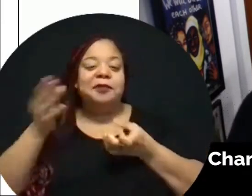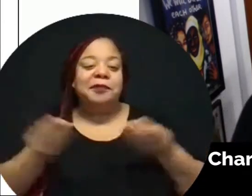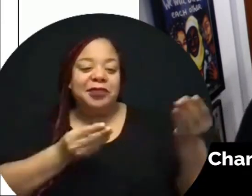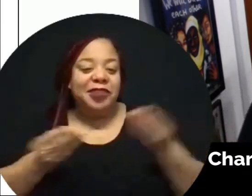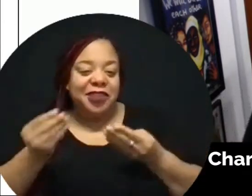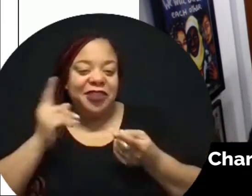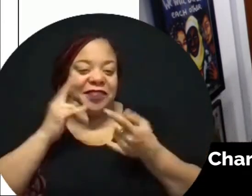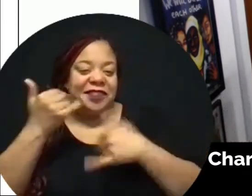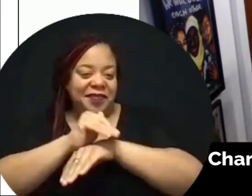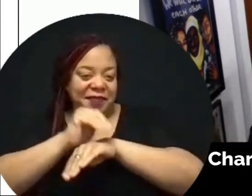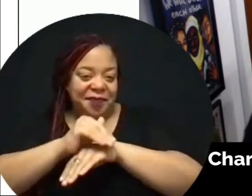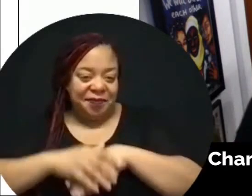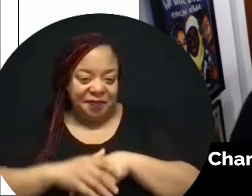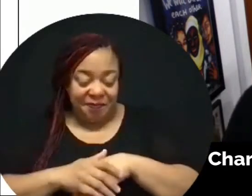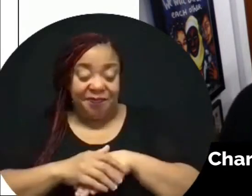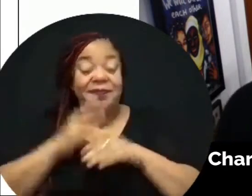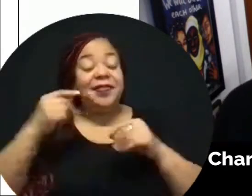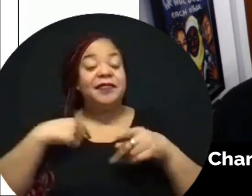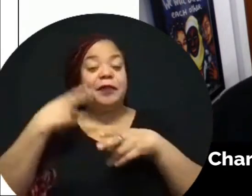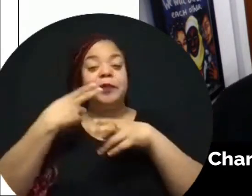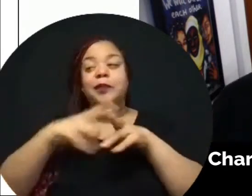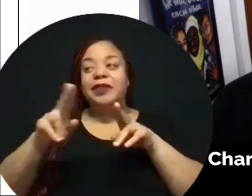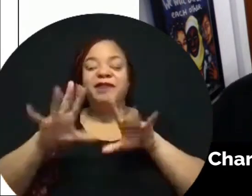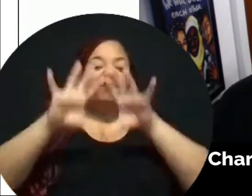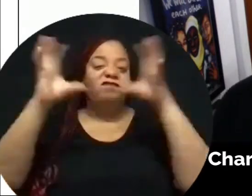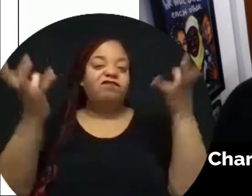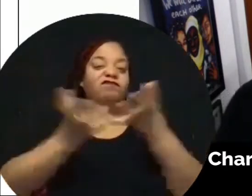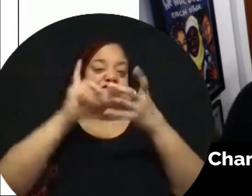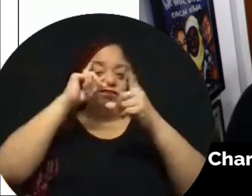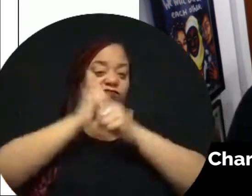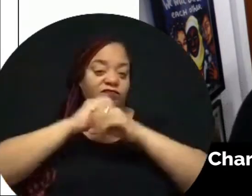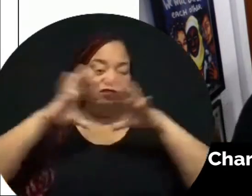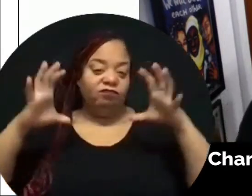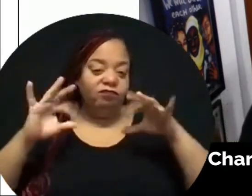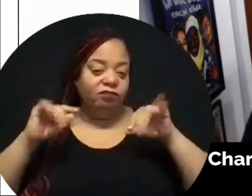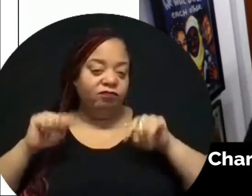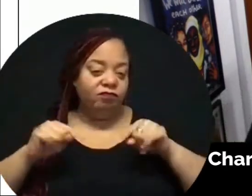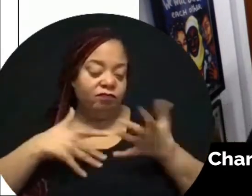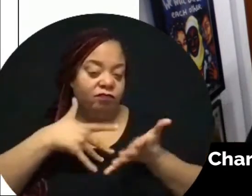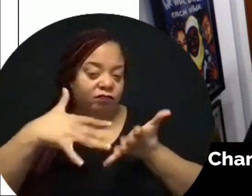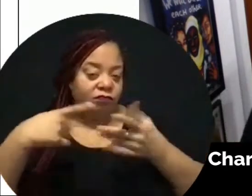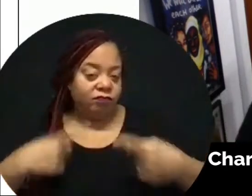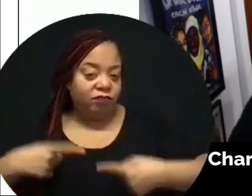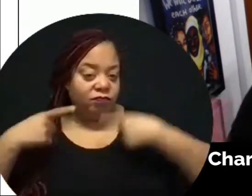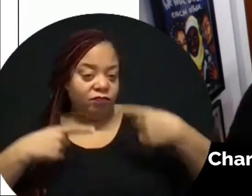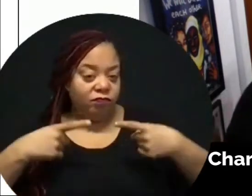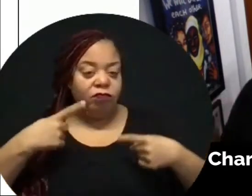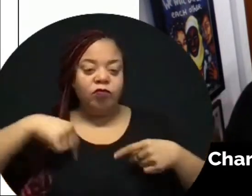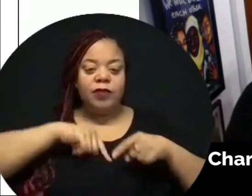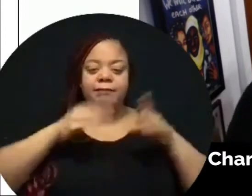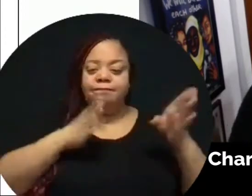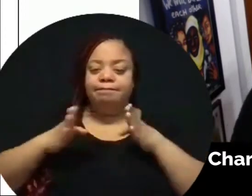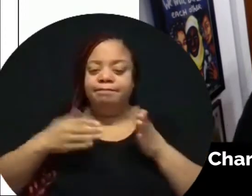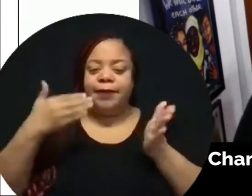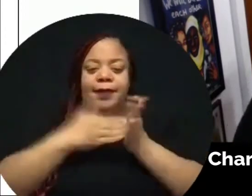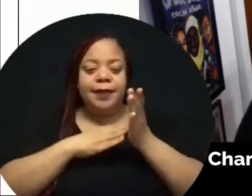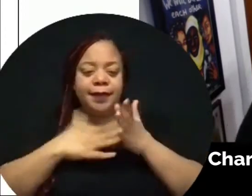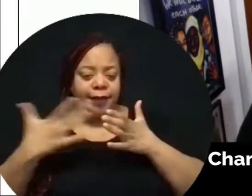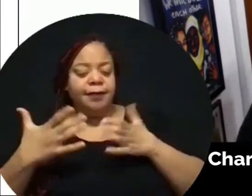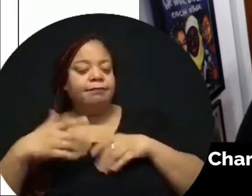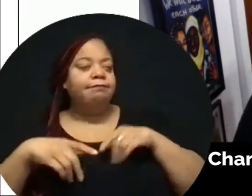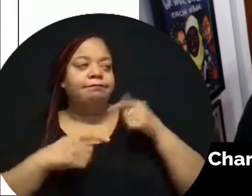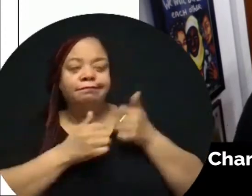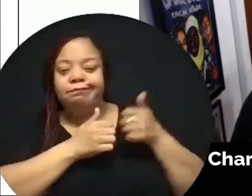and incarceration in Mississippi through mutual aid, political education, and community building. Each fall, we